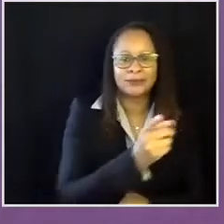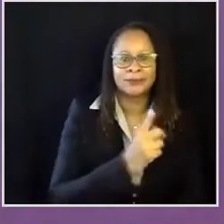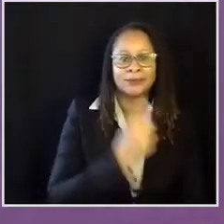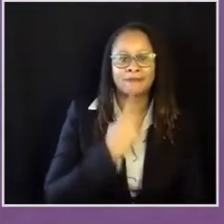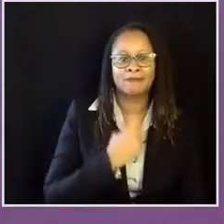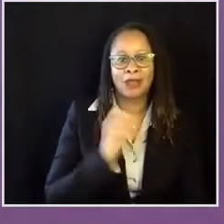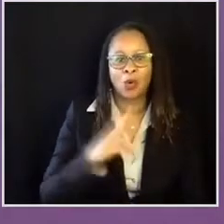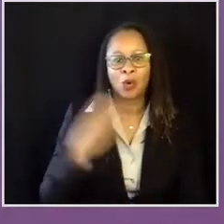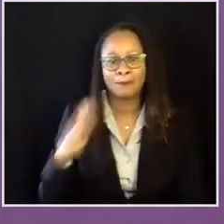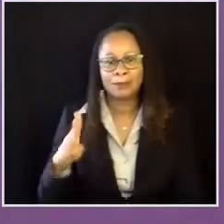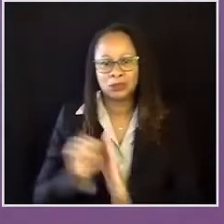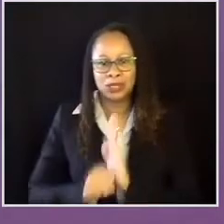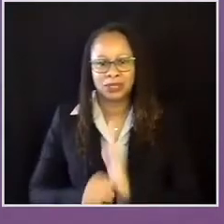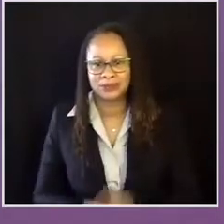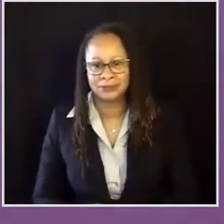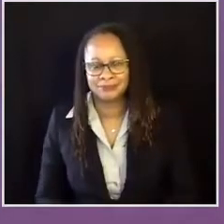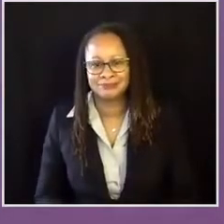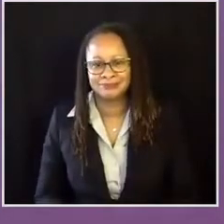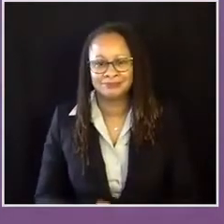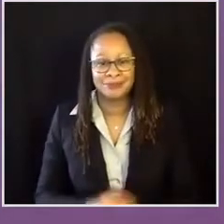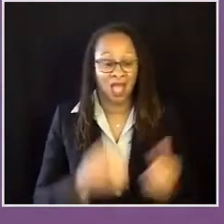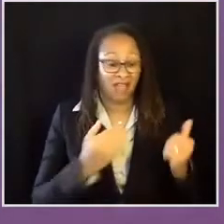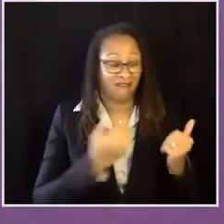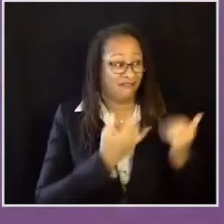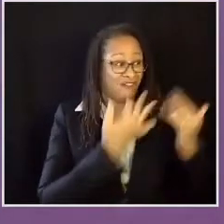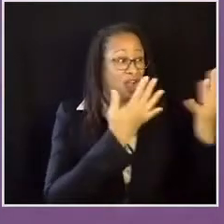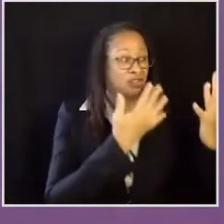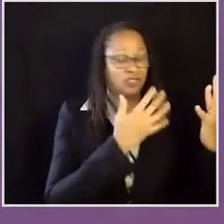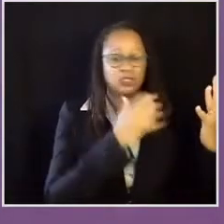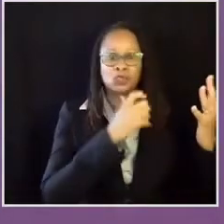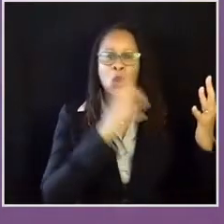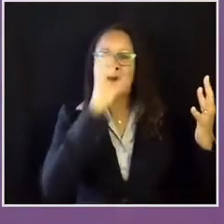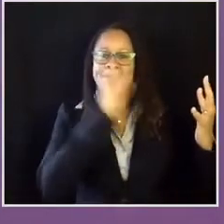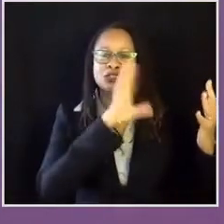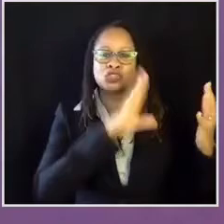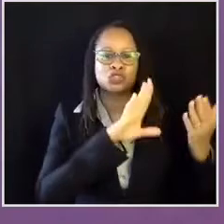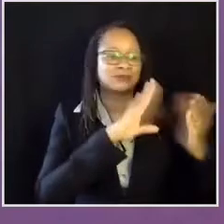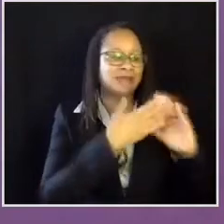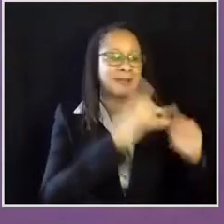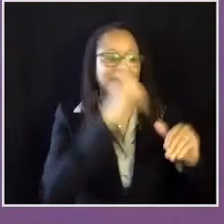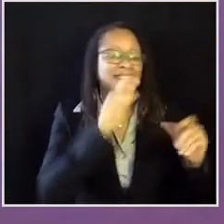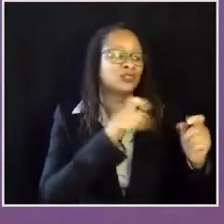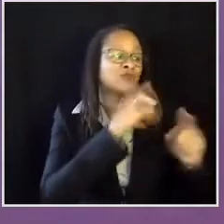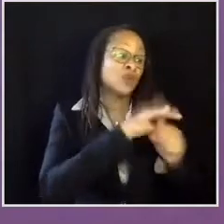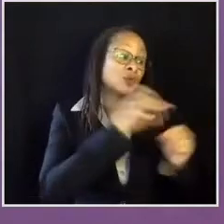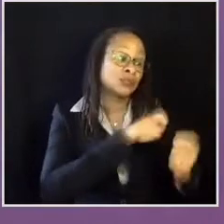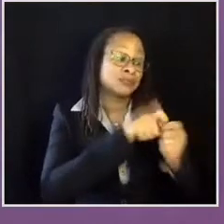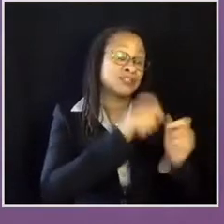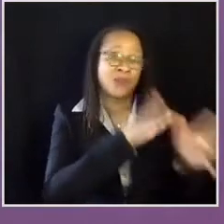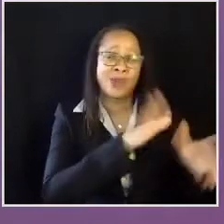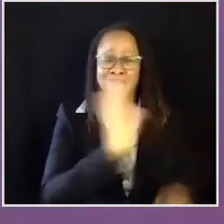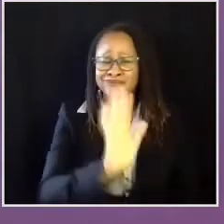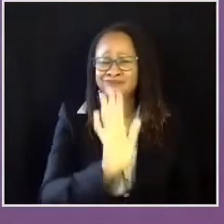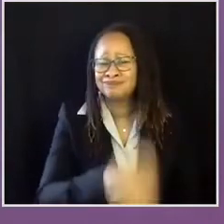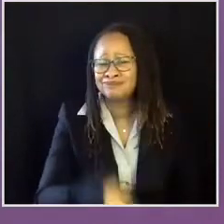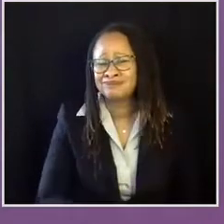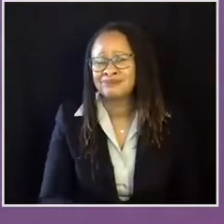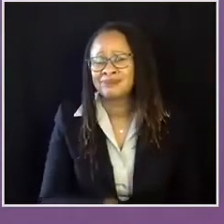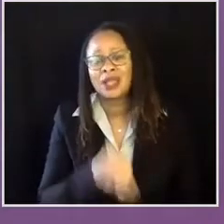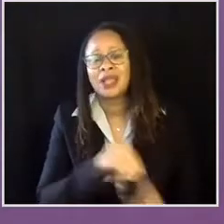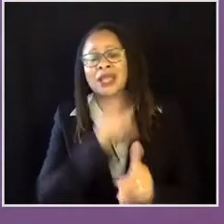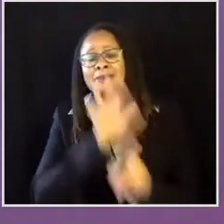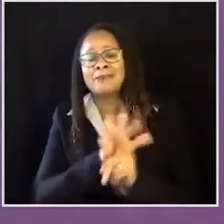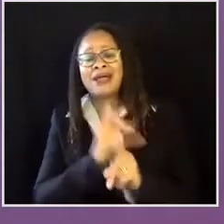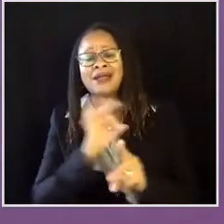states. Wildfires don't skip towns that voted a certain way. The impacts of climate change don't